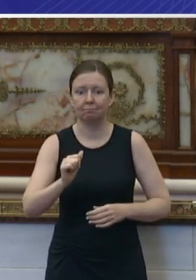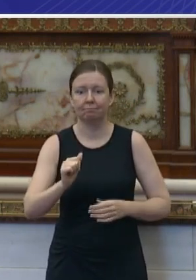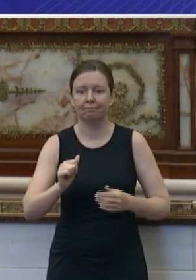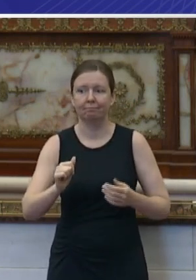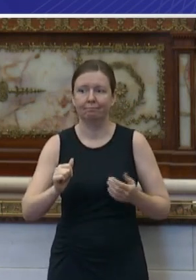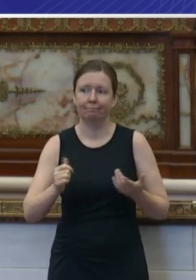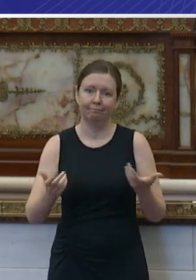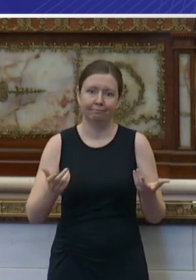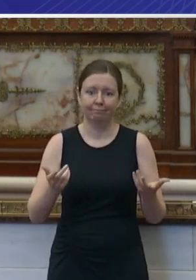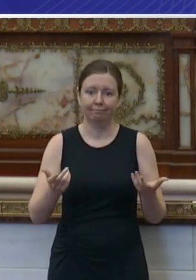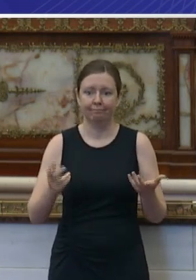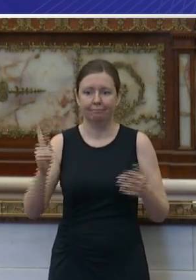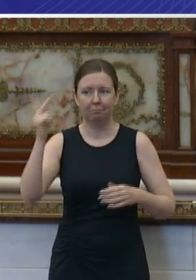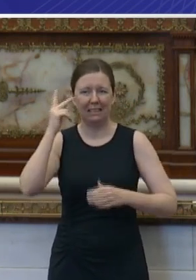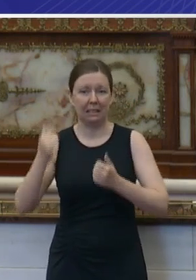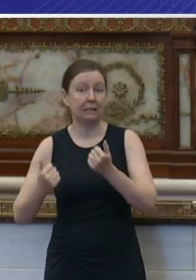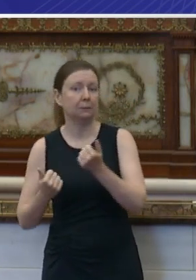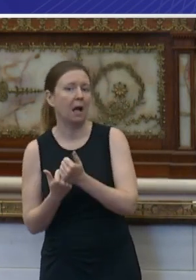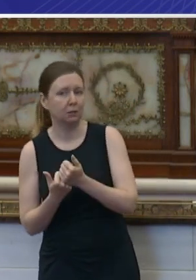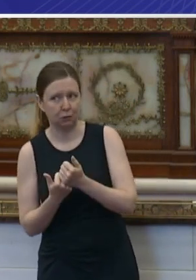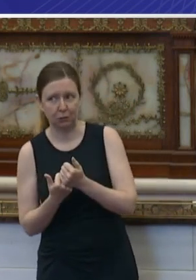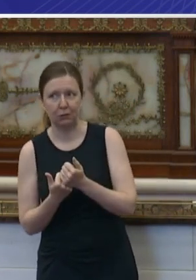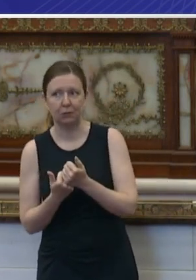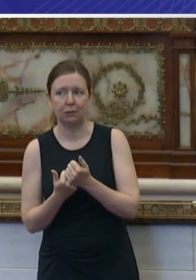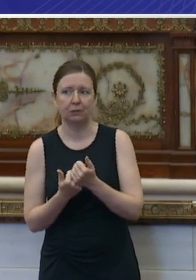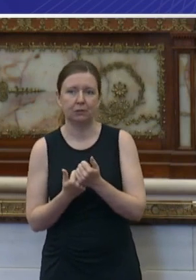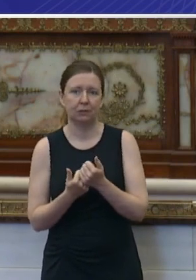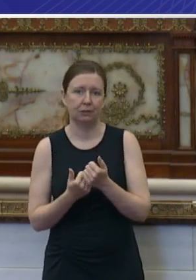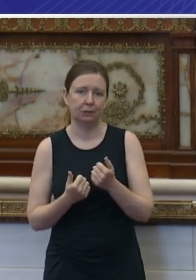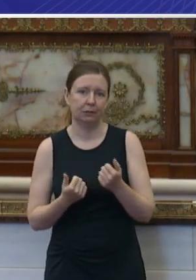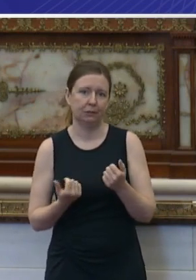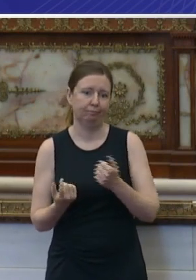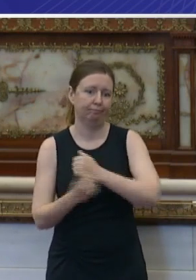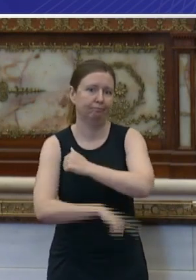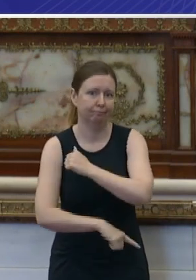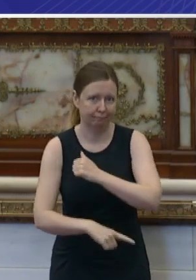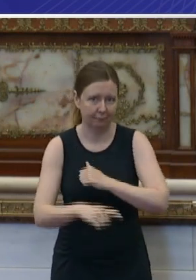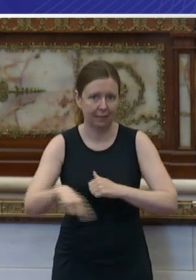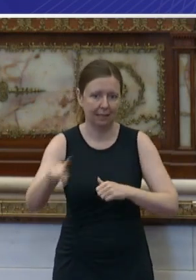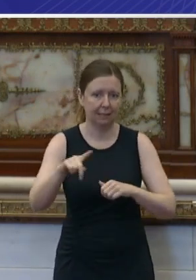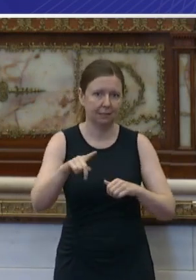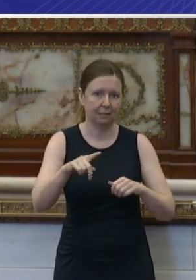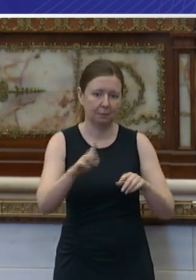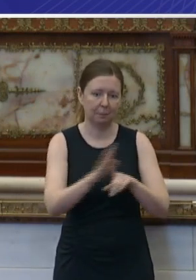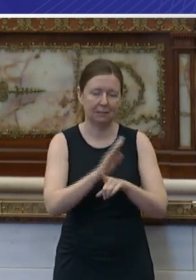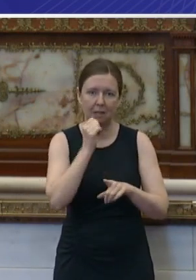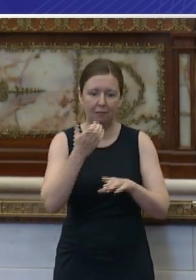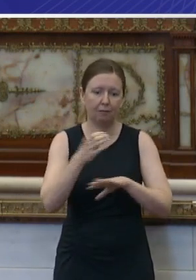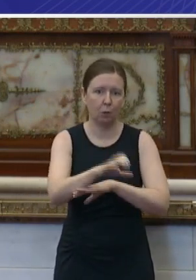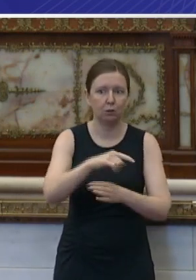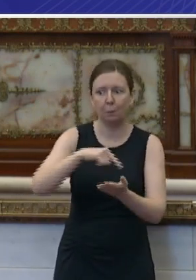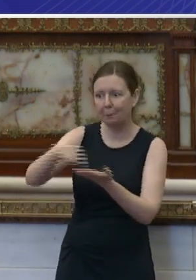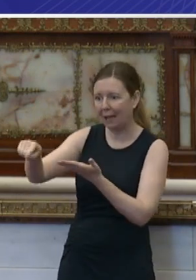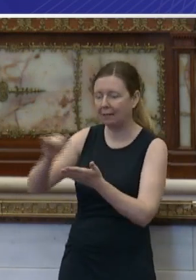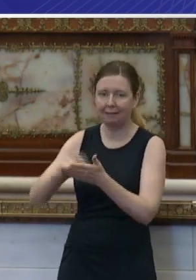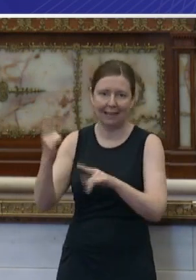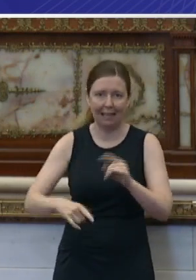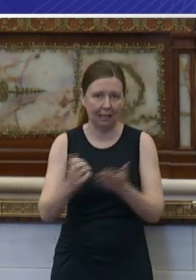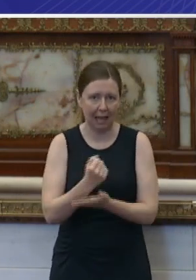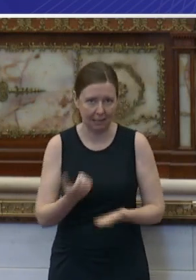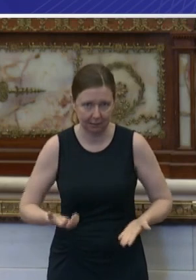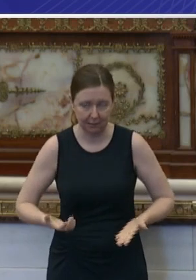a politically sponsored disaster, and that these businesses aren't forced to pay costs that they can't incur at this